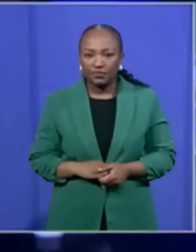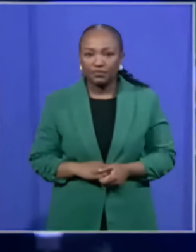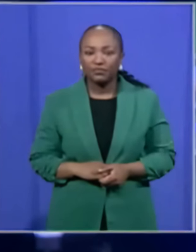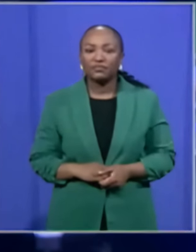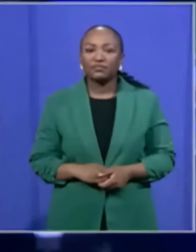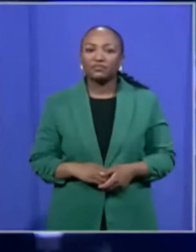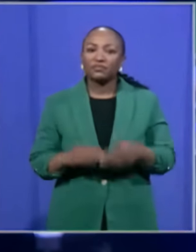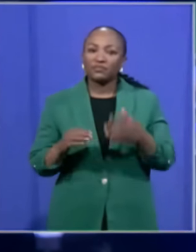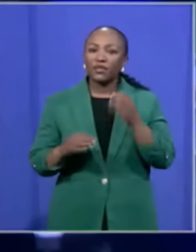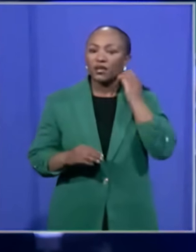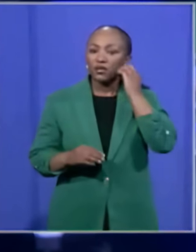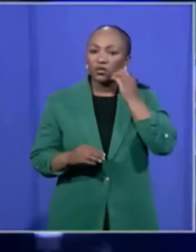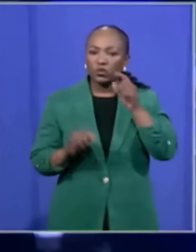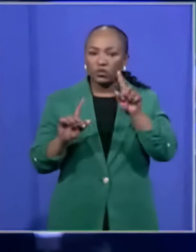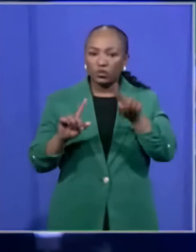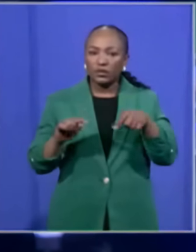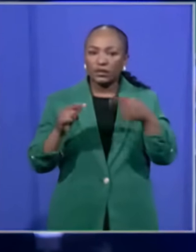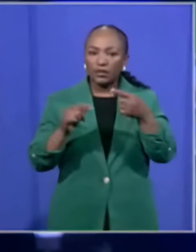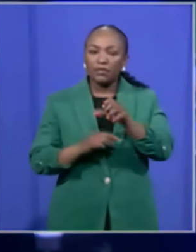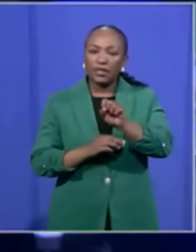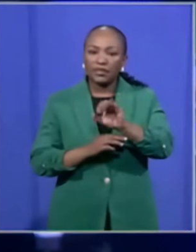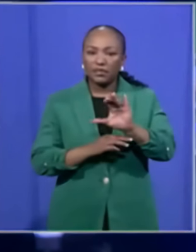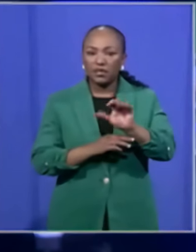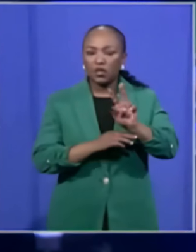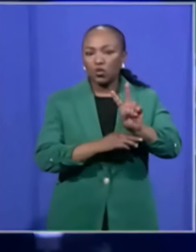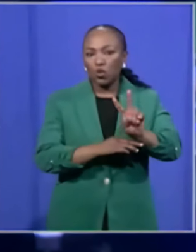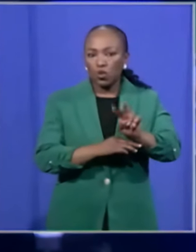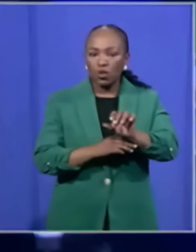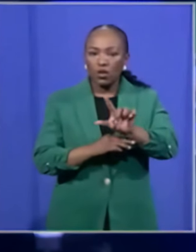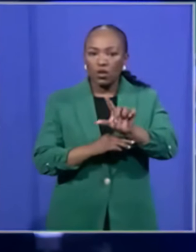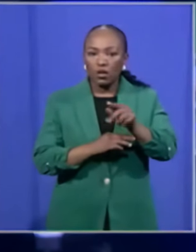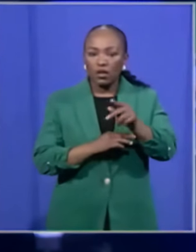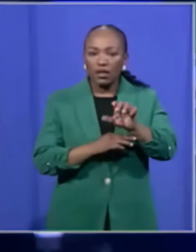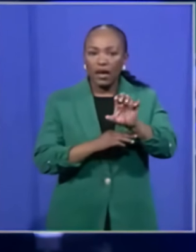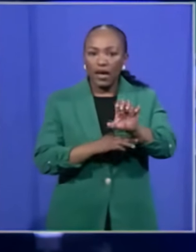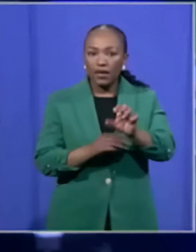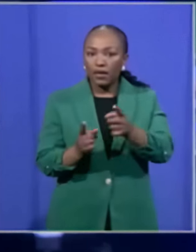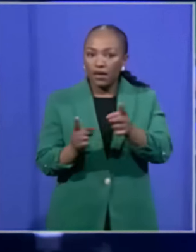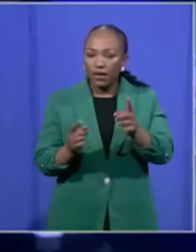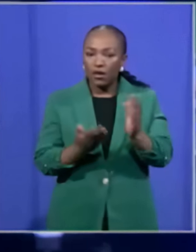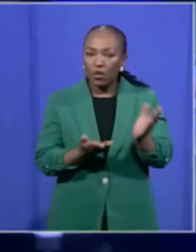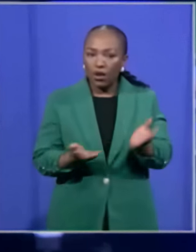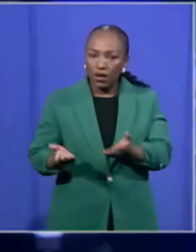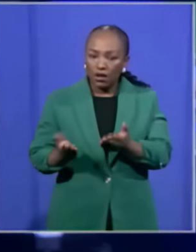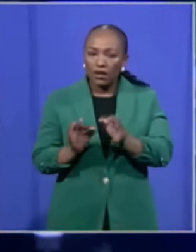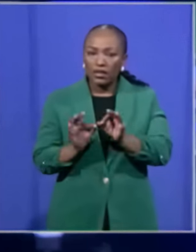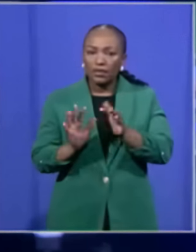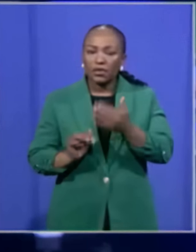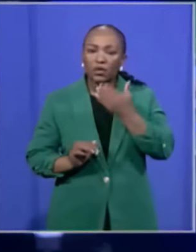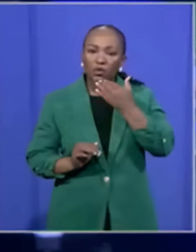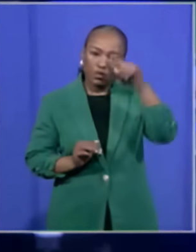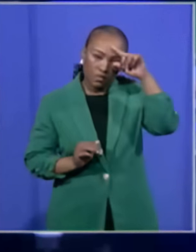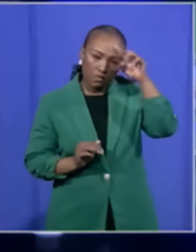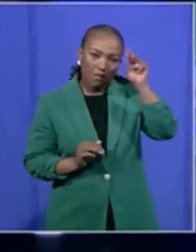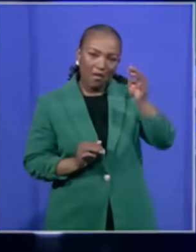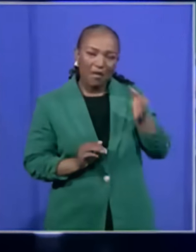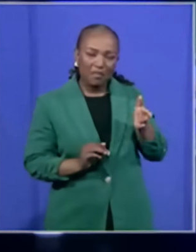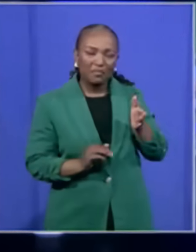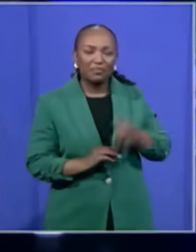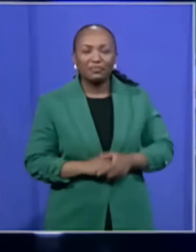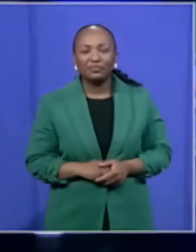Moifo wa Sesotho ho SABC2 le o le hae wa o amohela kgasong ena e otlolwileng ya ditaba puong ya matsoho ke na le